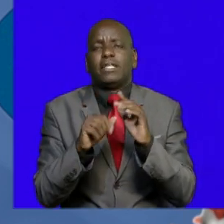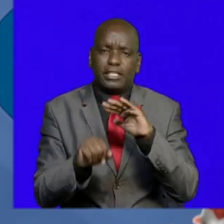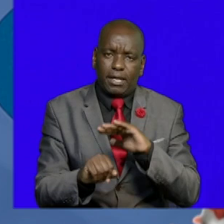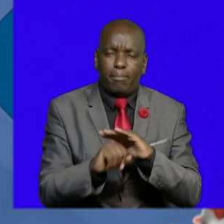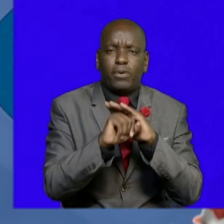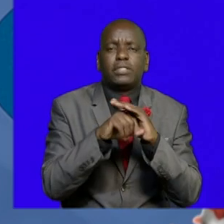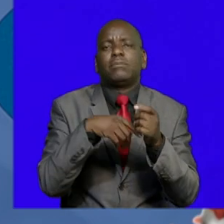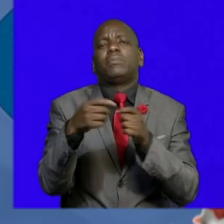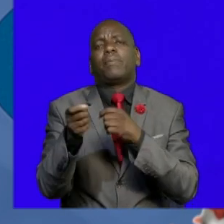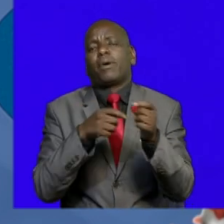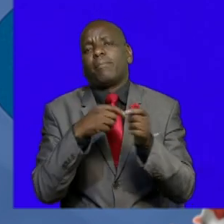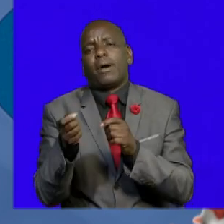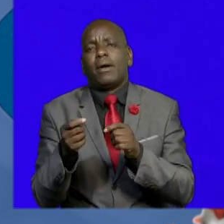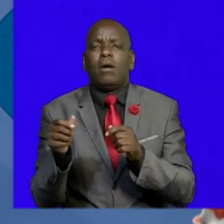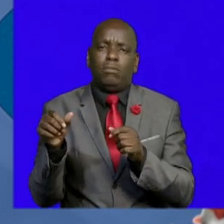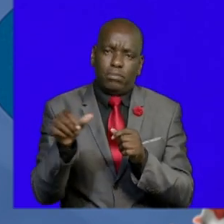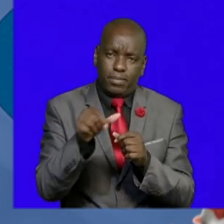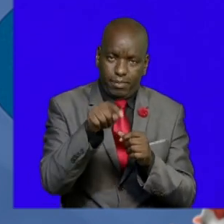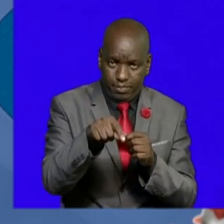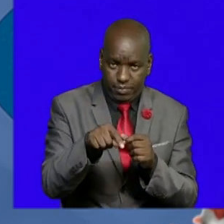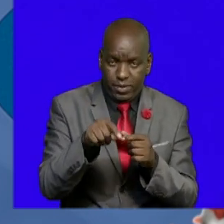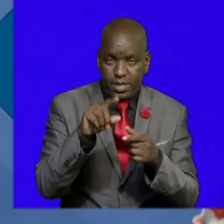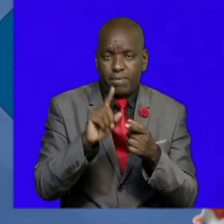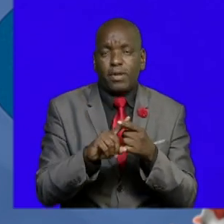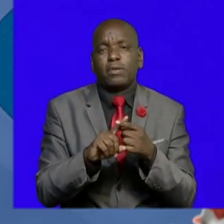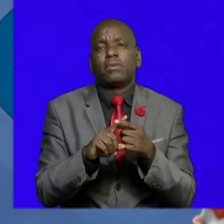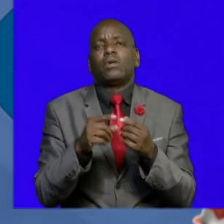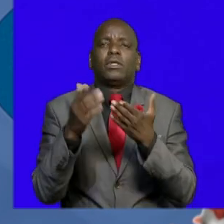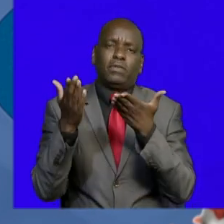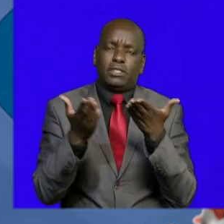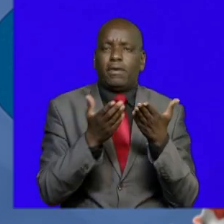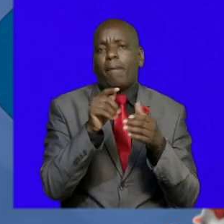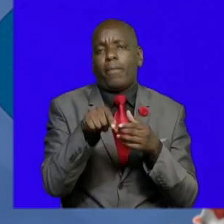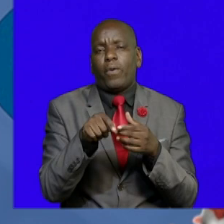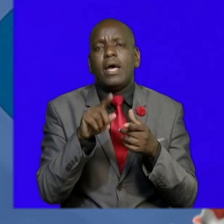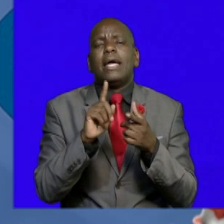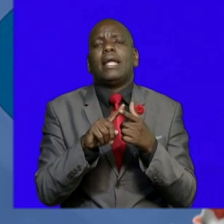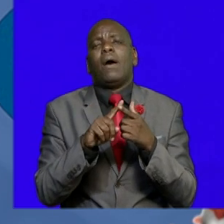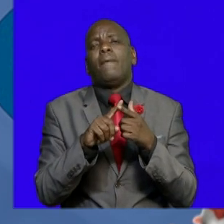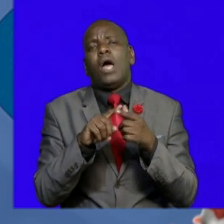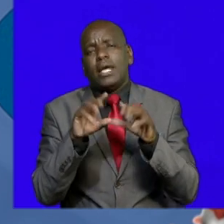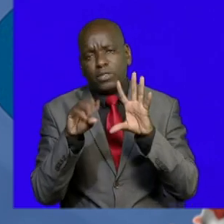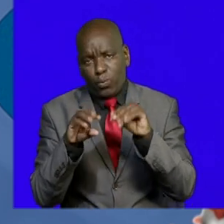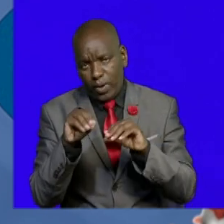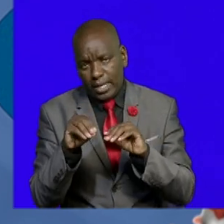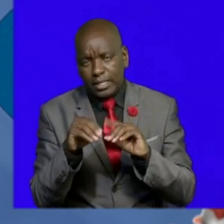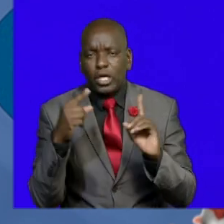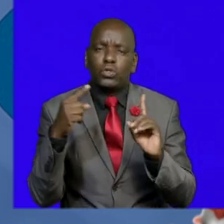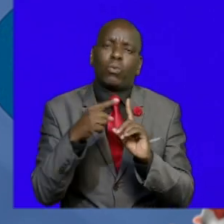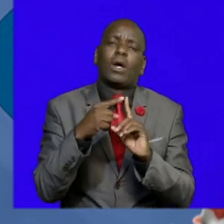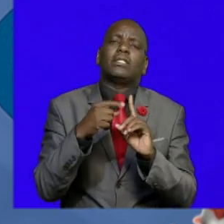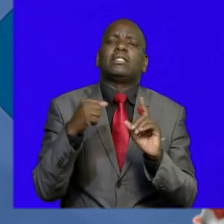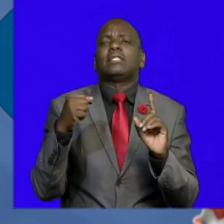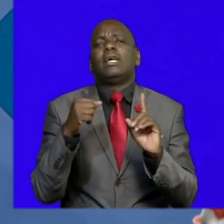and donations having already been made and received. So as we work towards strengthening